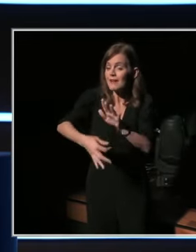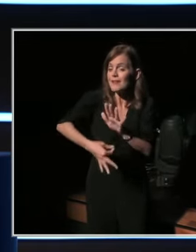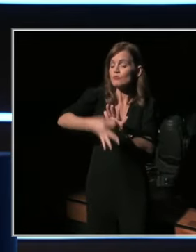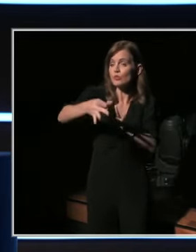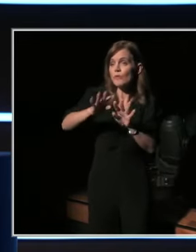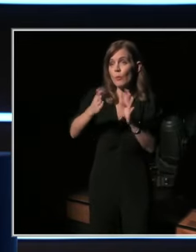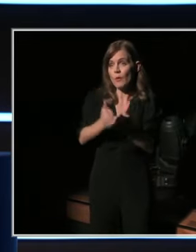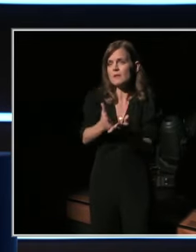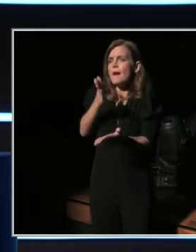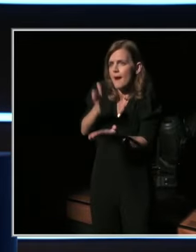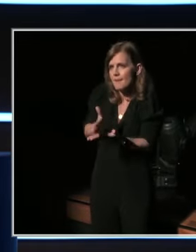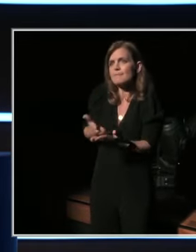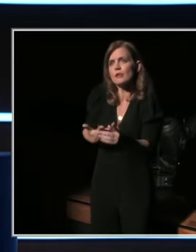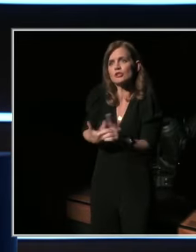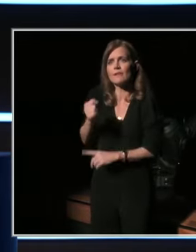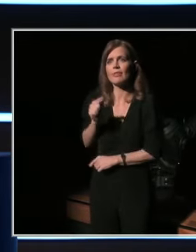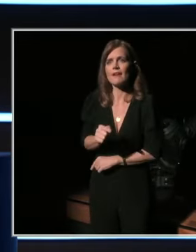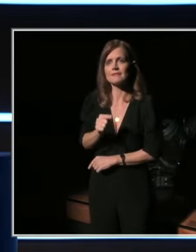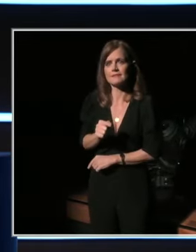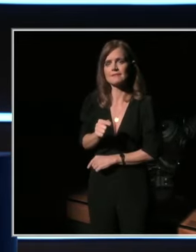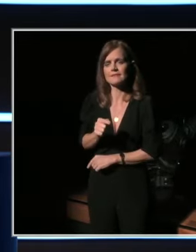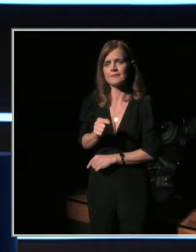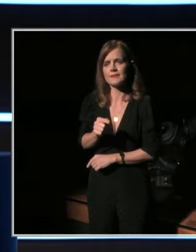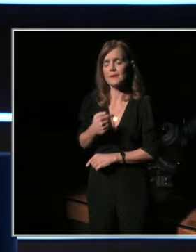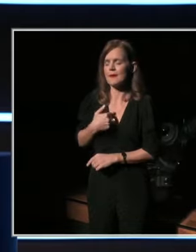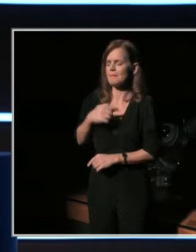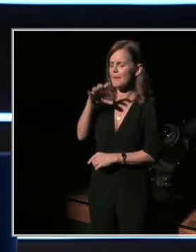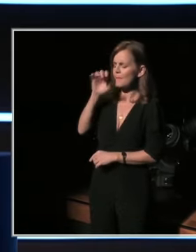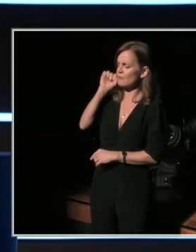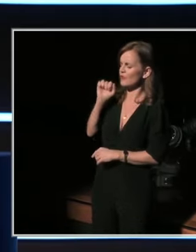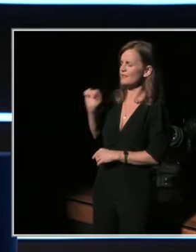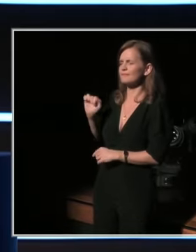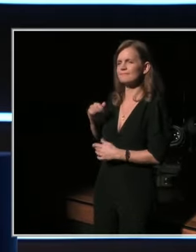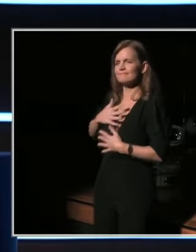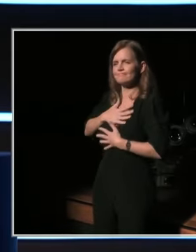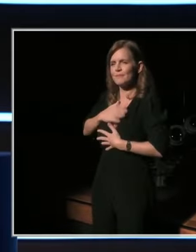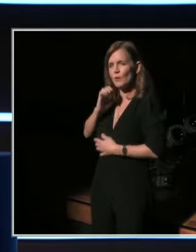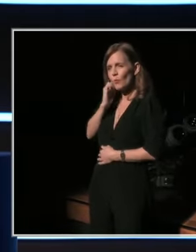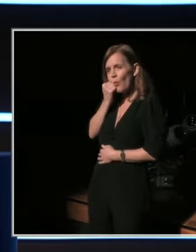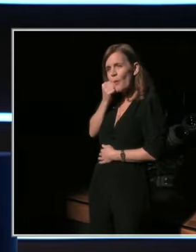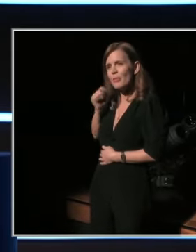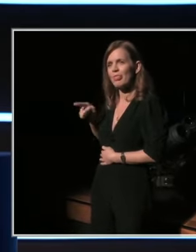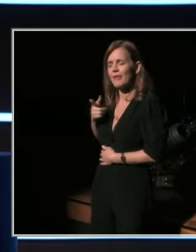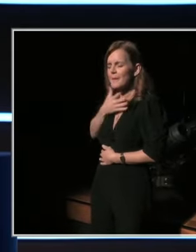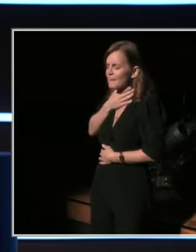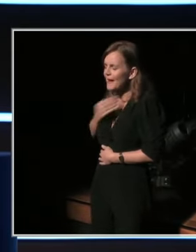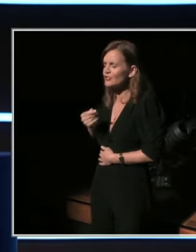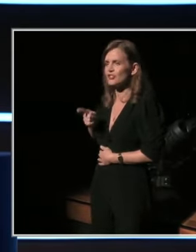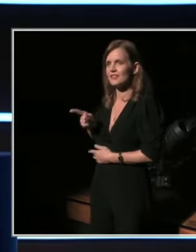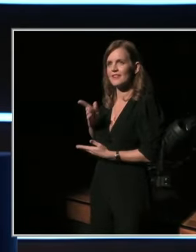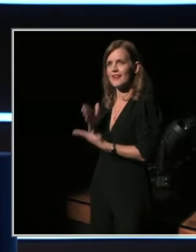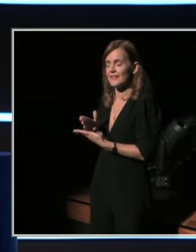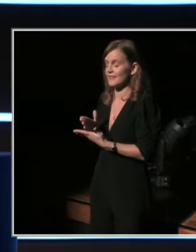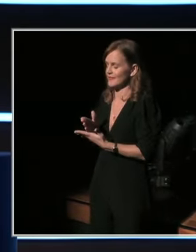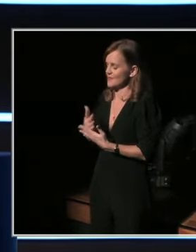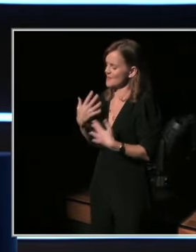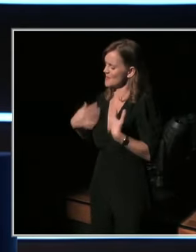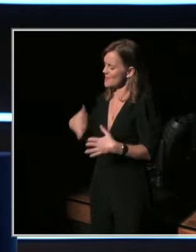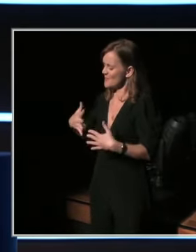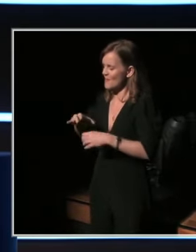did. My own memories are of his warmth, his passion, and his sheer